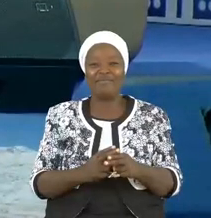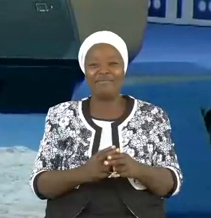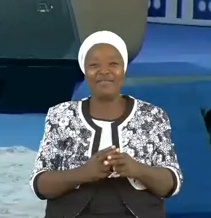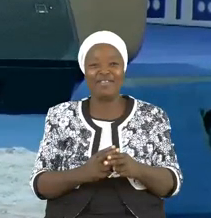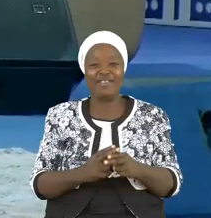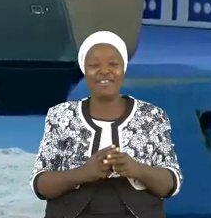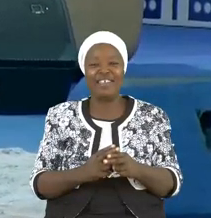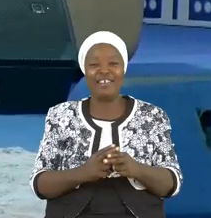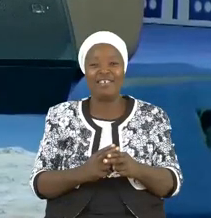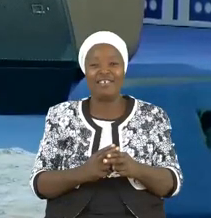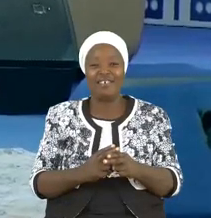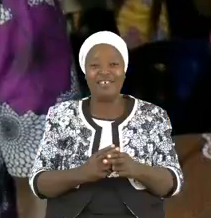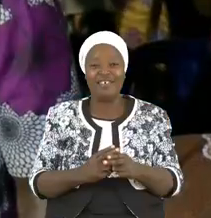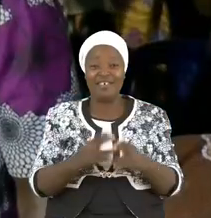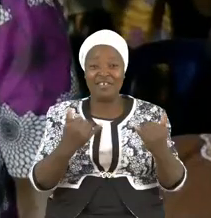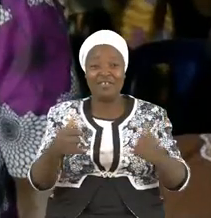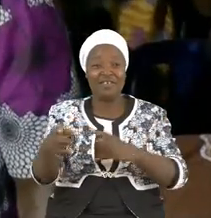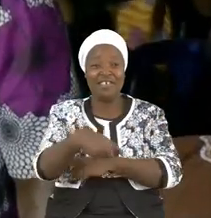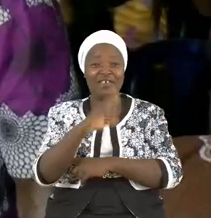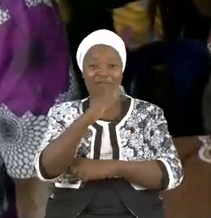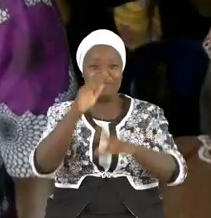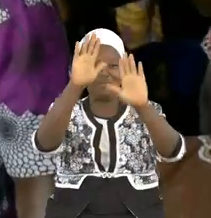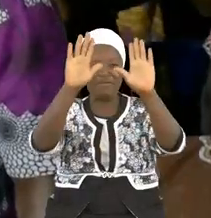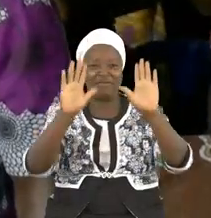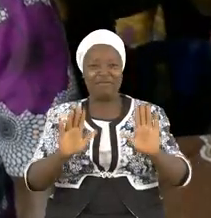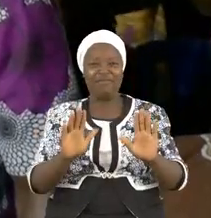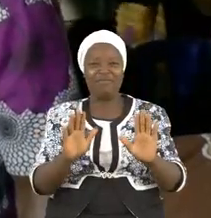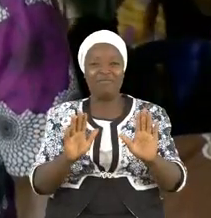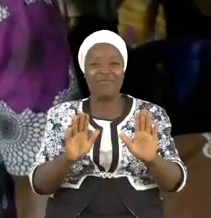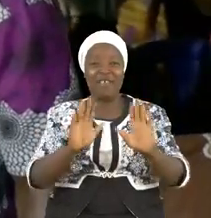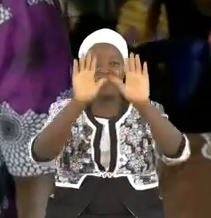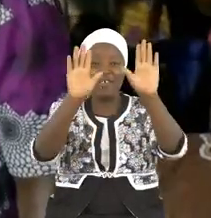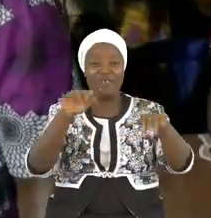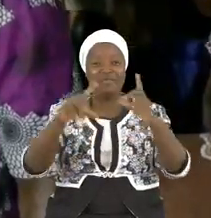Today is going to be wonderful. Wonderful in my life.